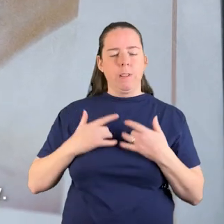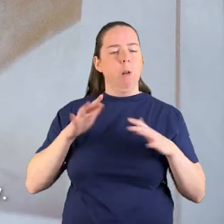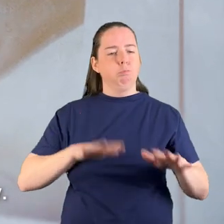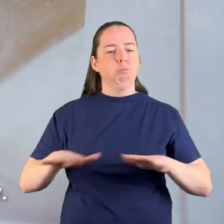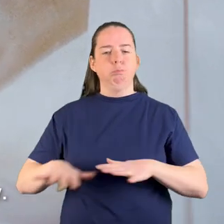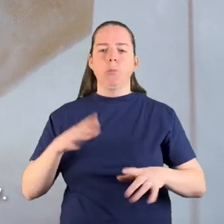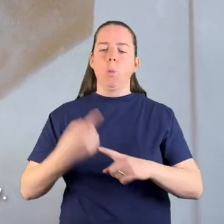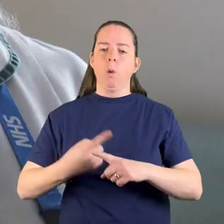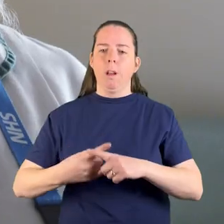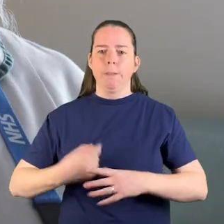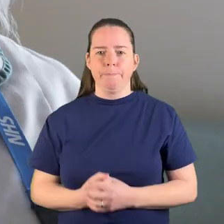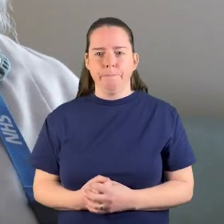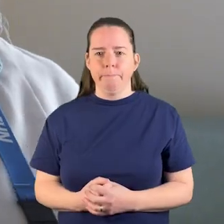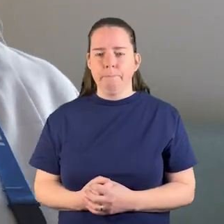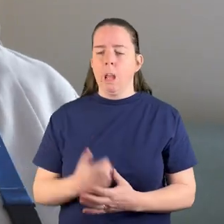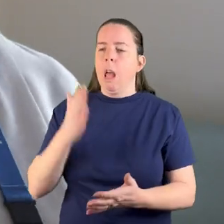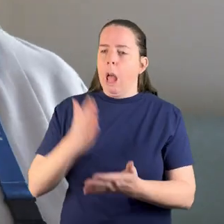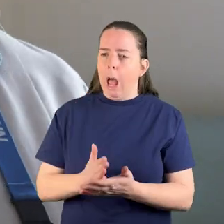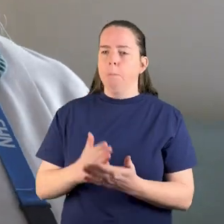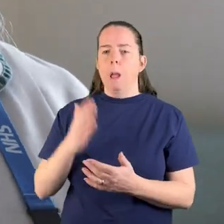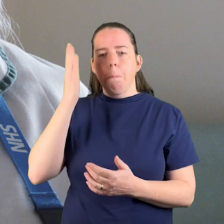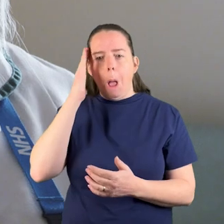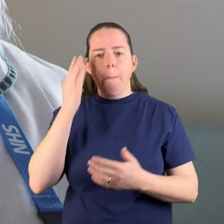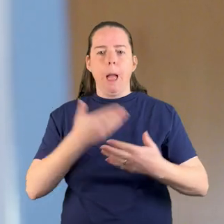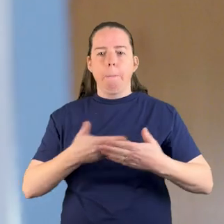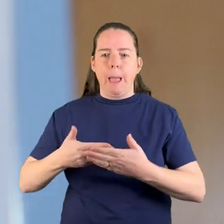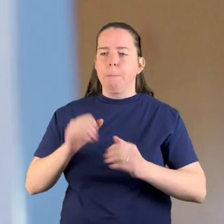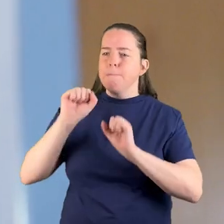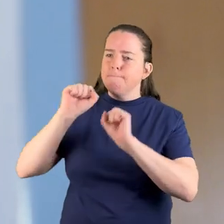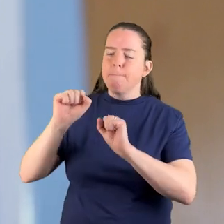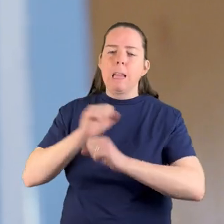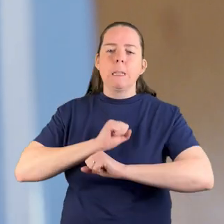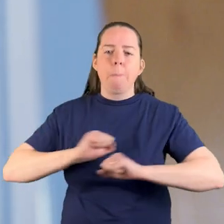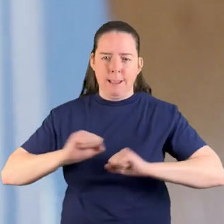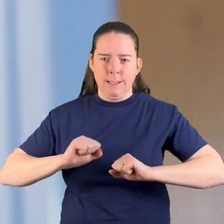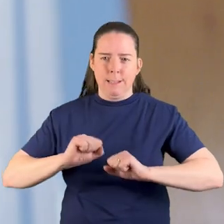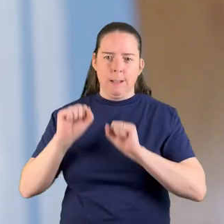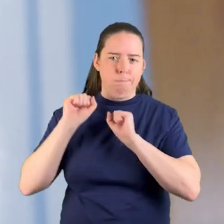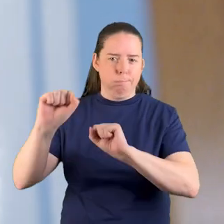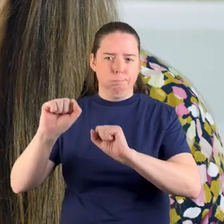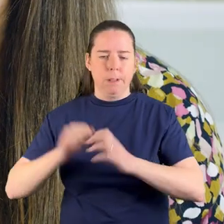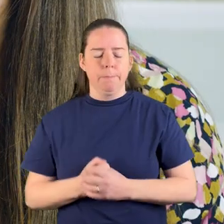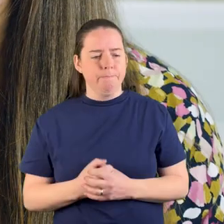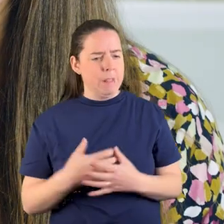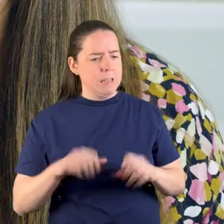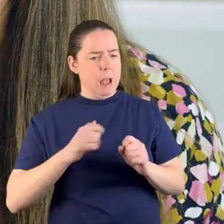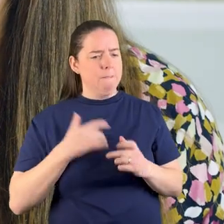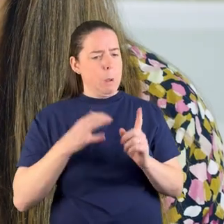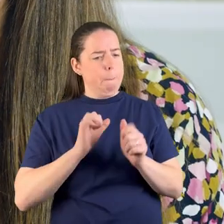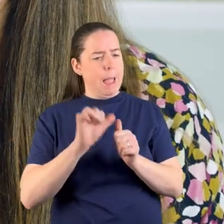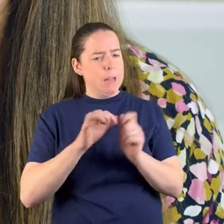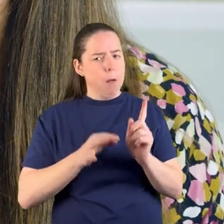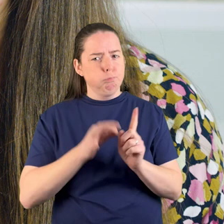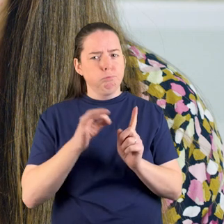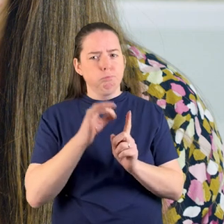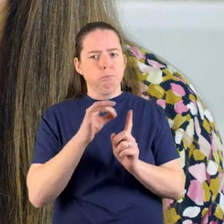settle quite quickly. This is mum's space. This is mum and baby's space. As I started to get better, I